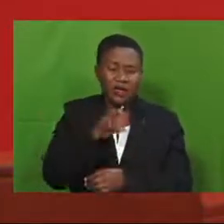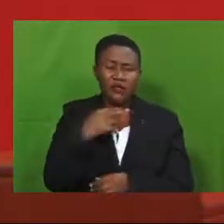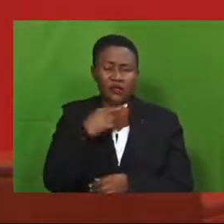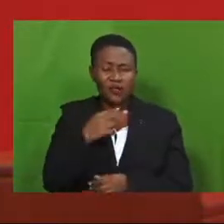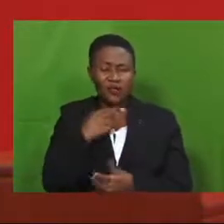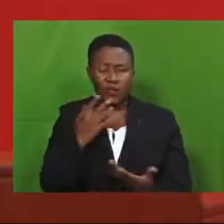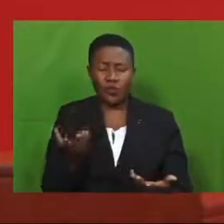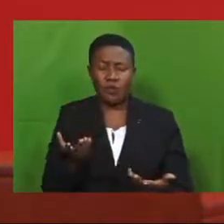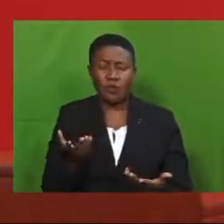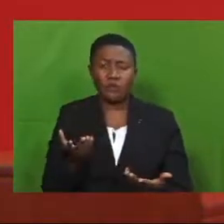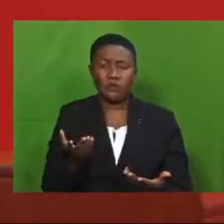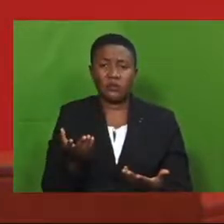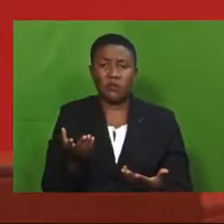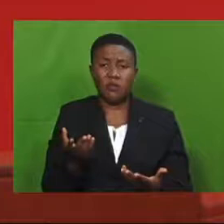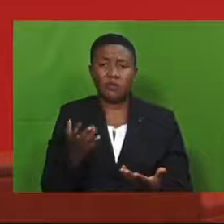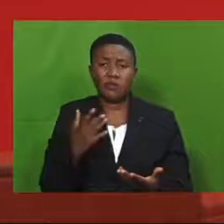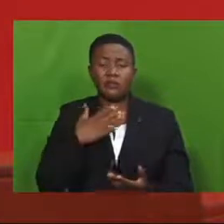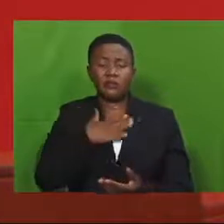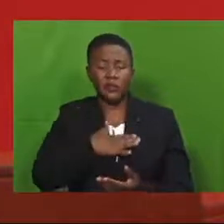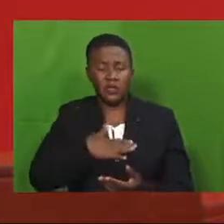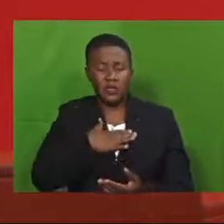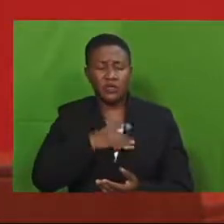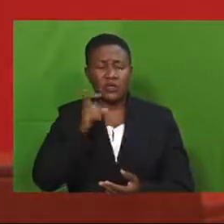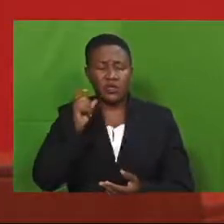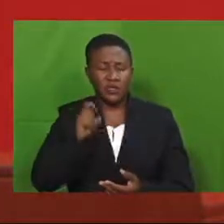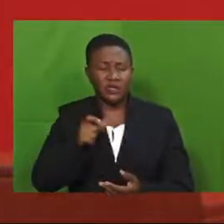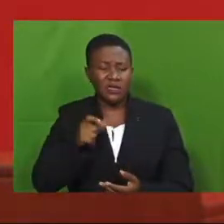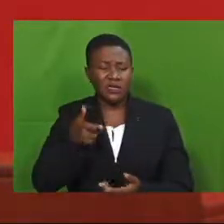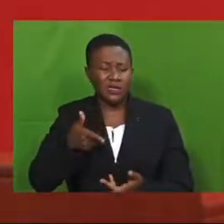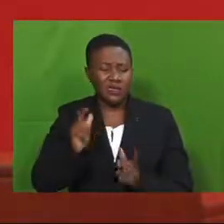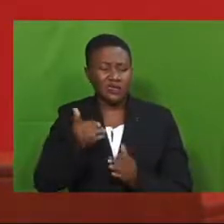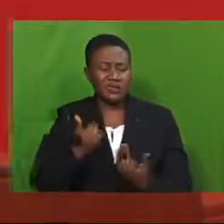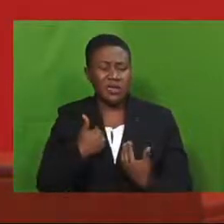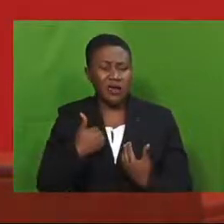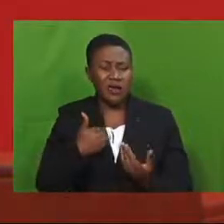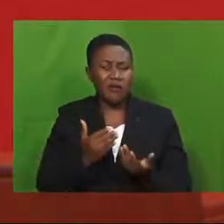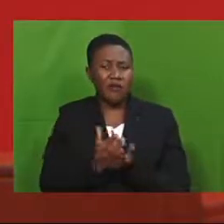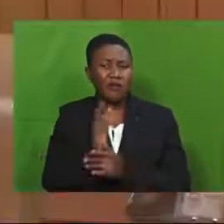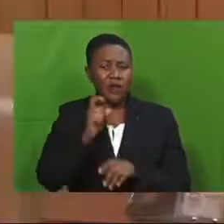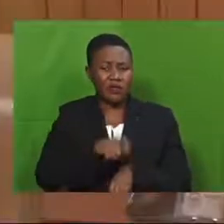Please, let's have appropriate time for appropriate things. Thank you very much.